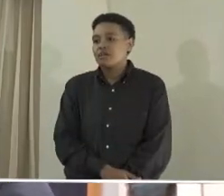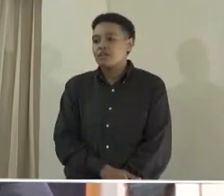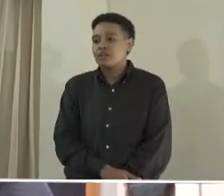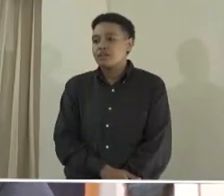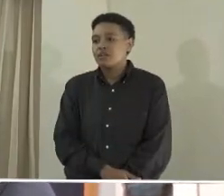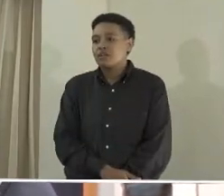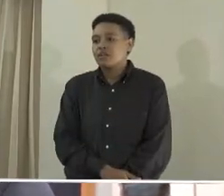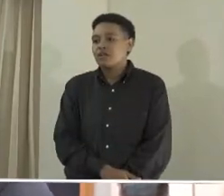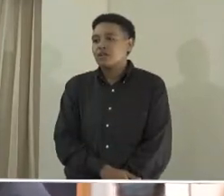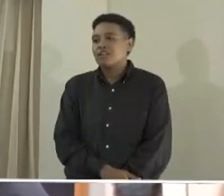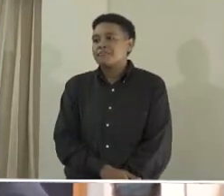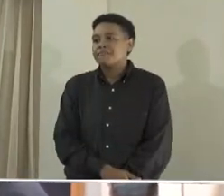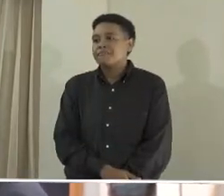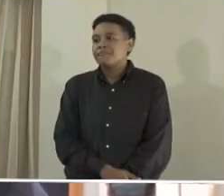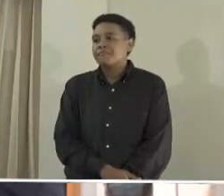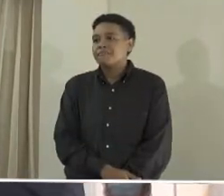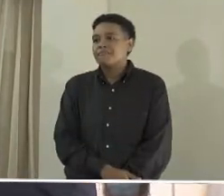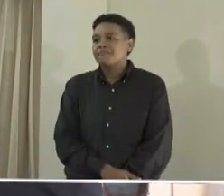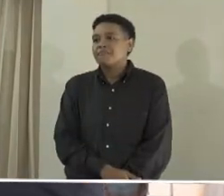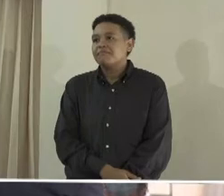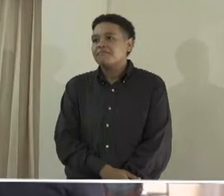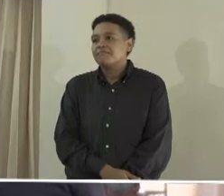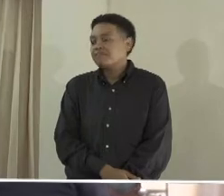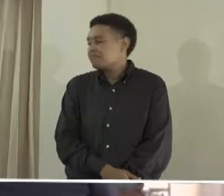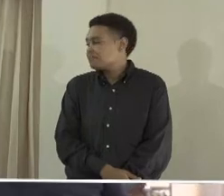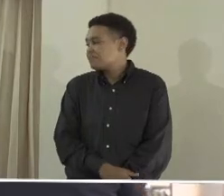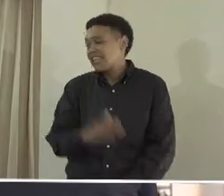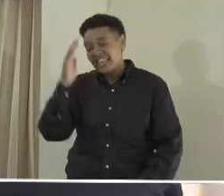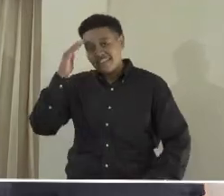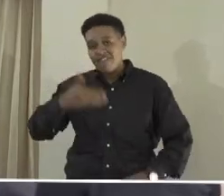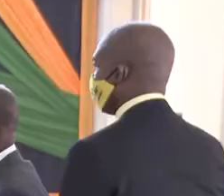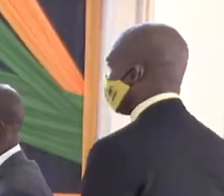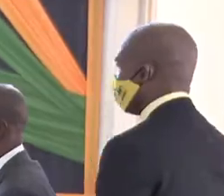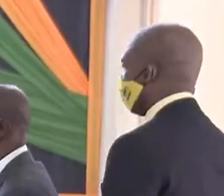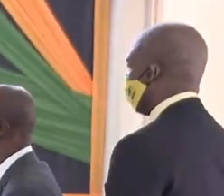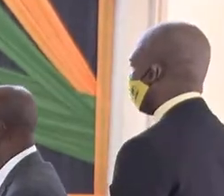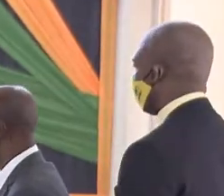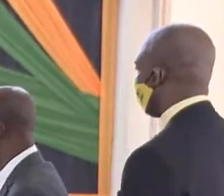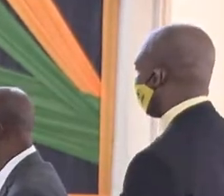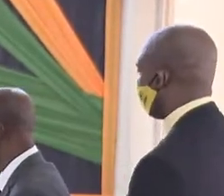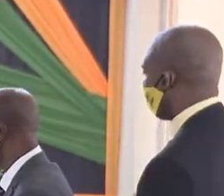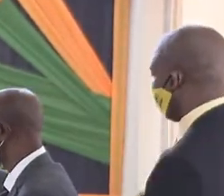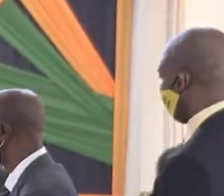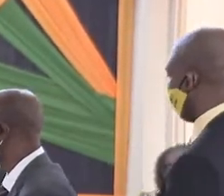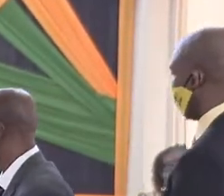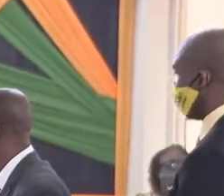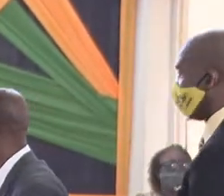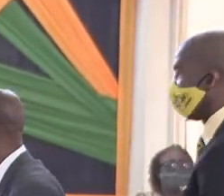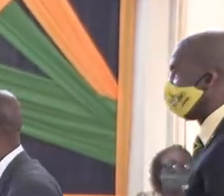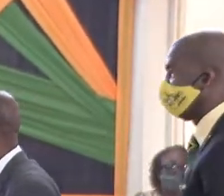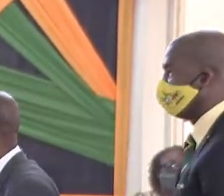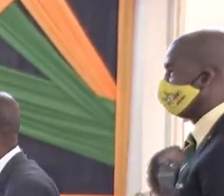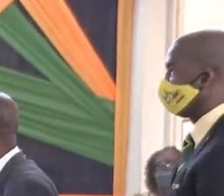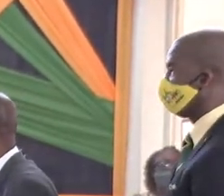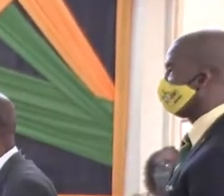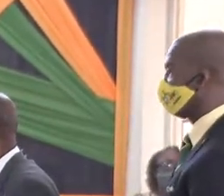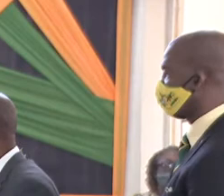And I'm inviting Mrs. Gordon, please join us. And this is a special